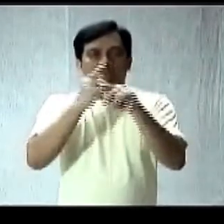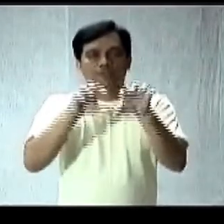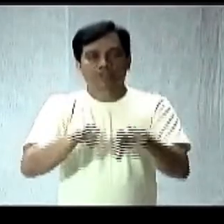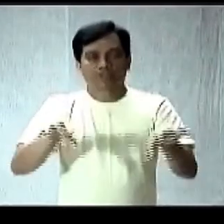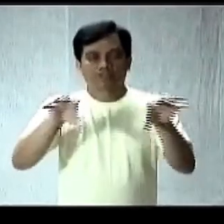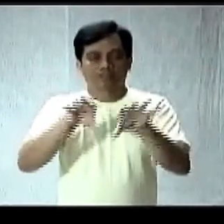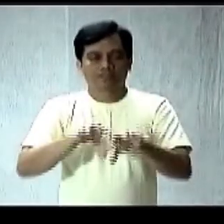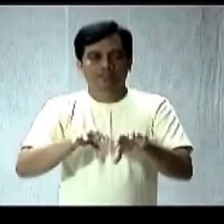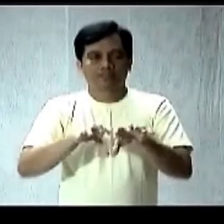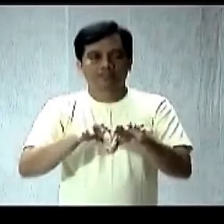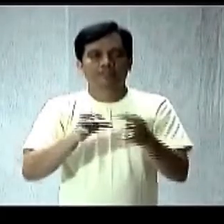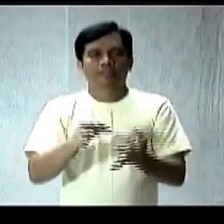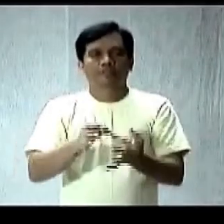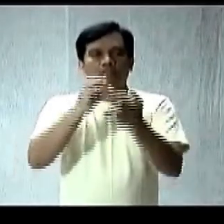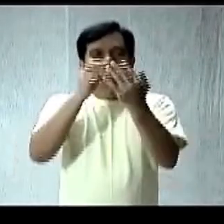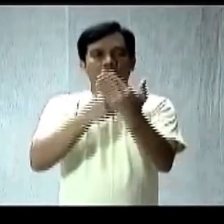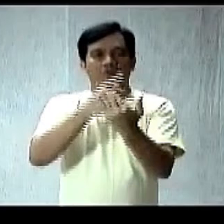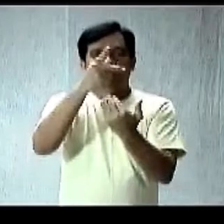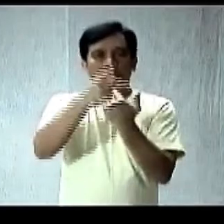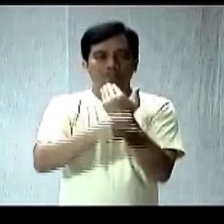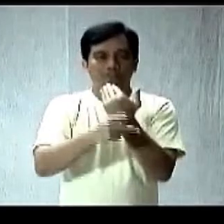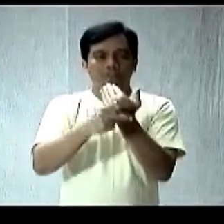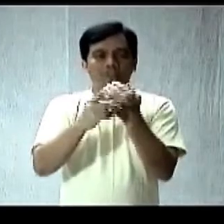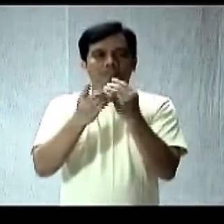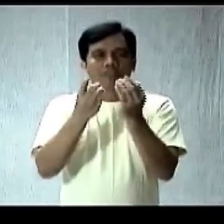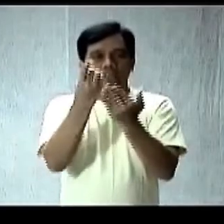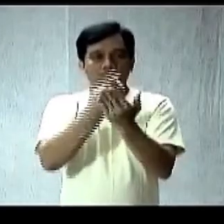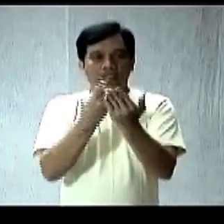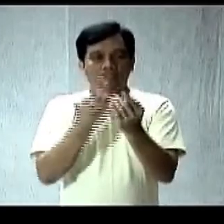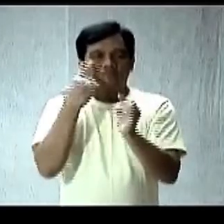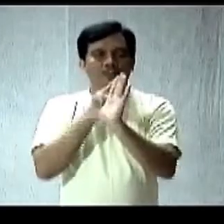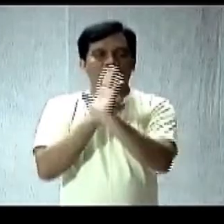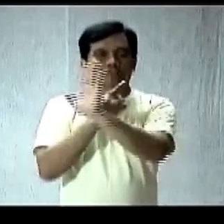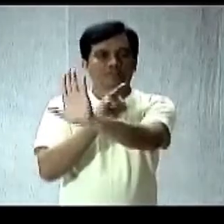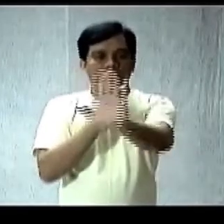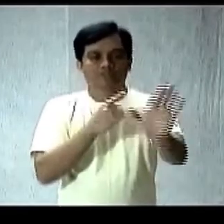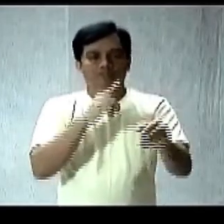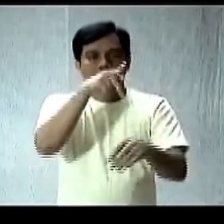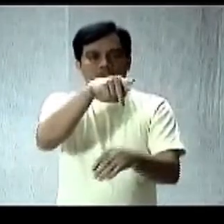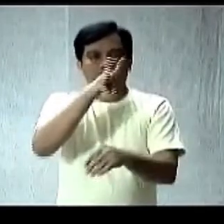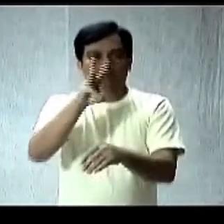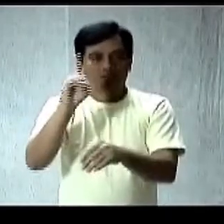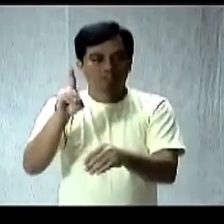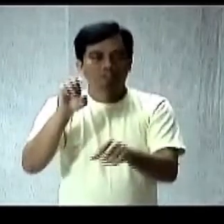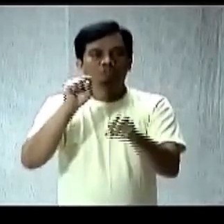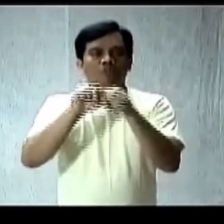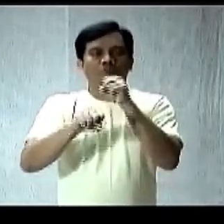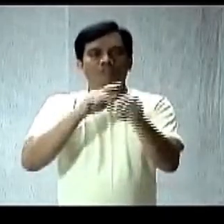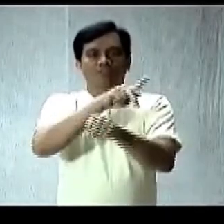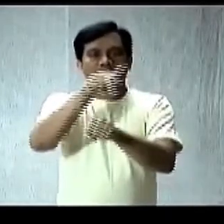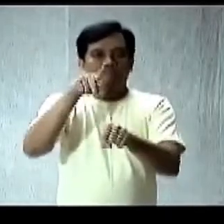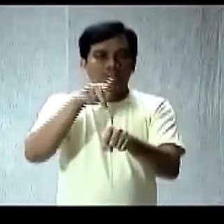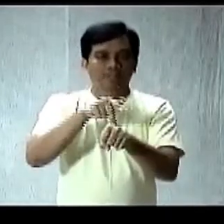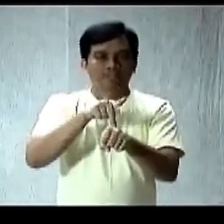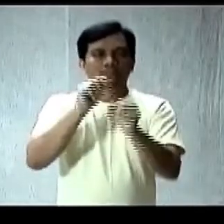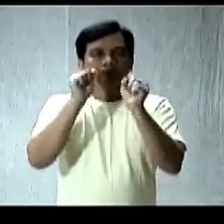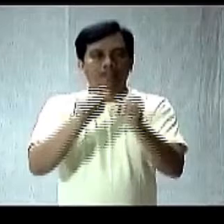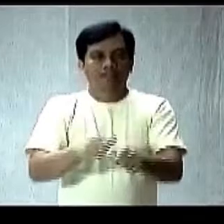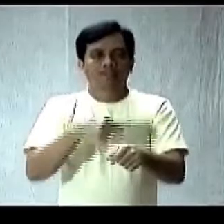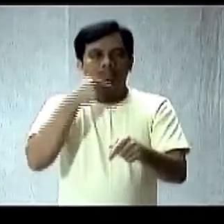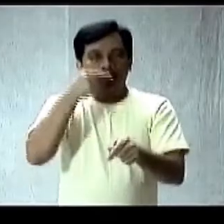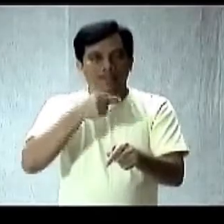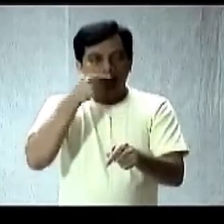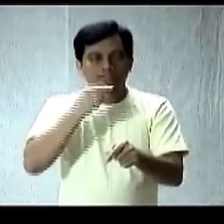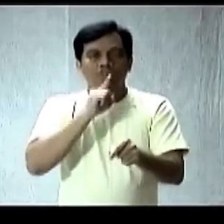of endeavor. There are special programs that are designed for them. That is why in the Philippines, we